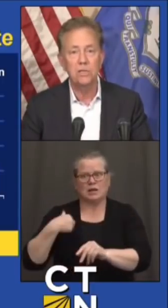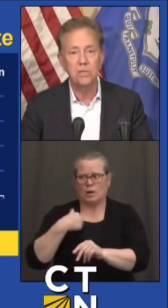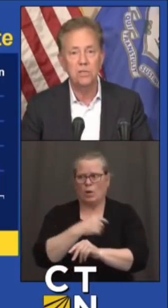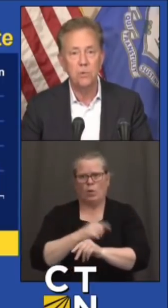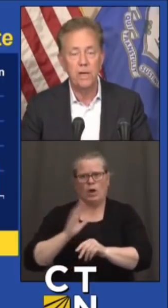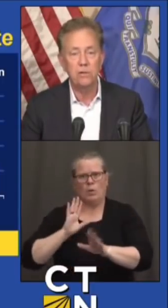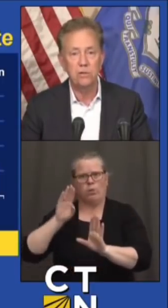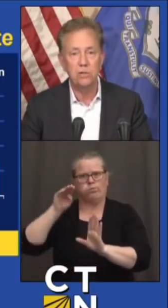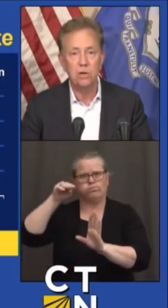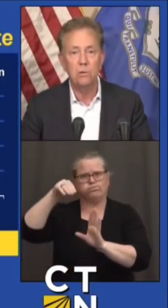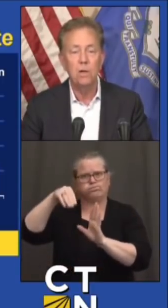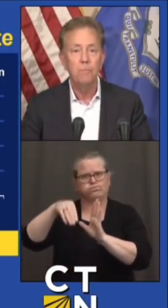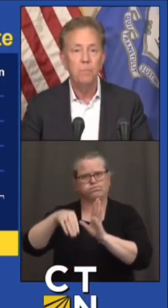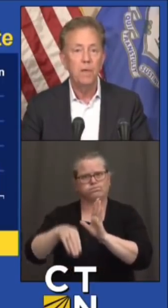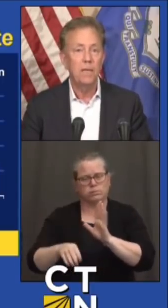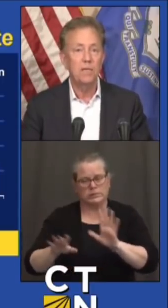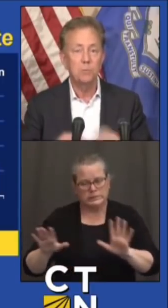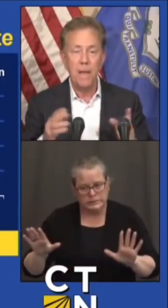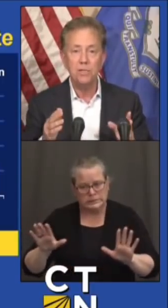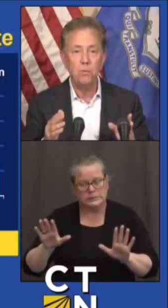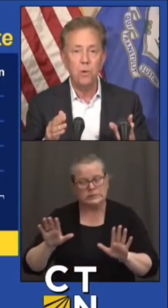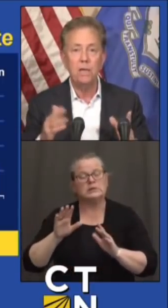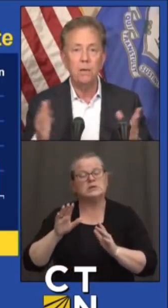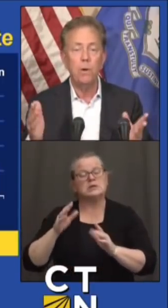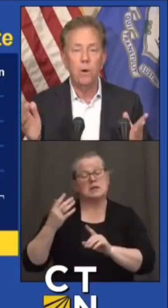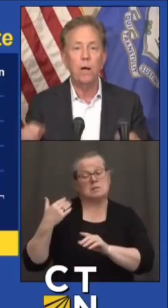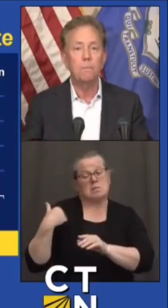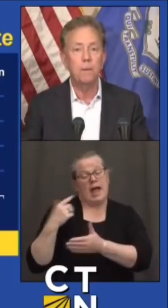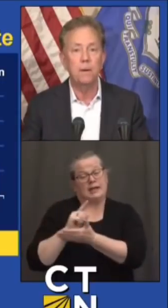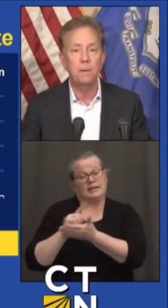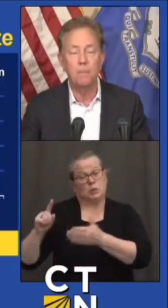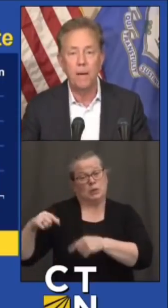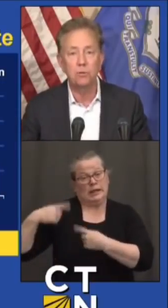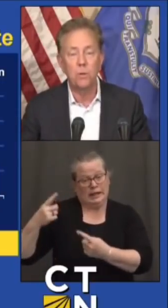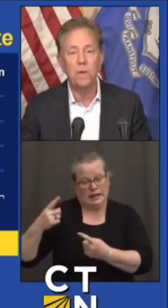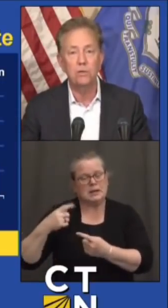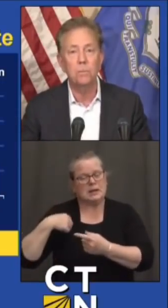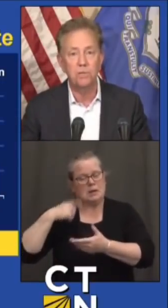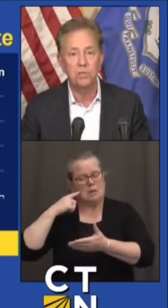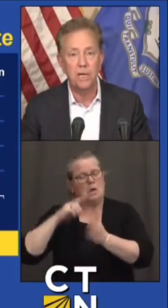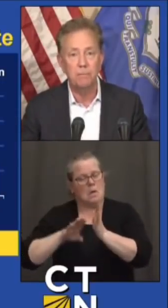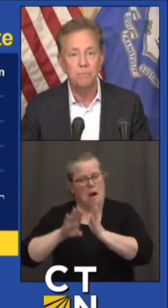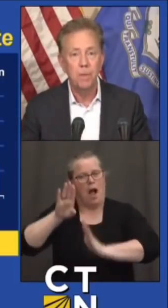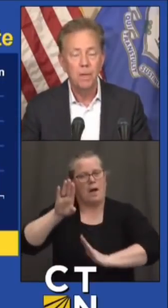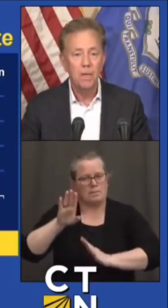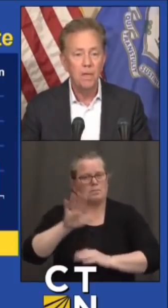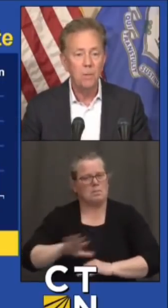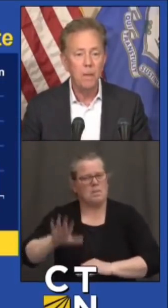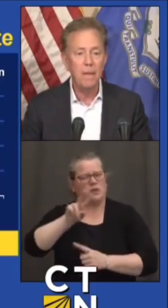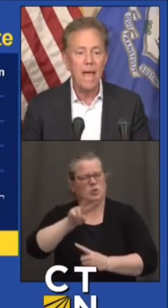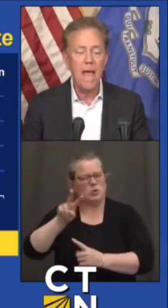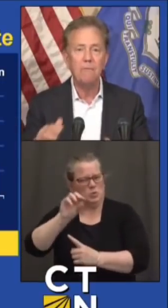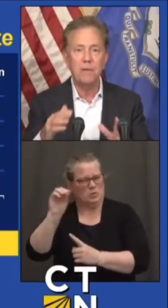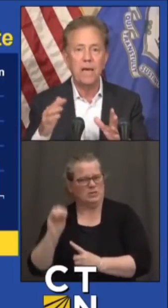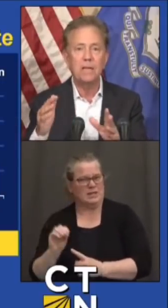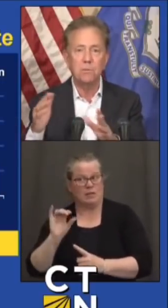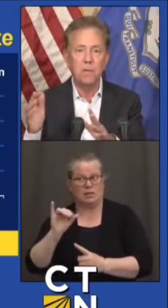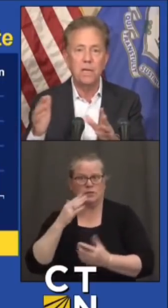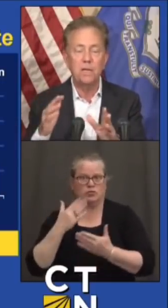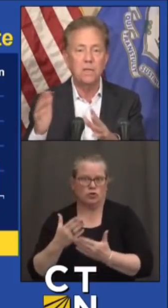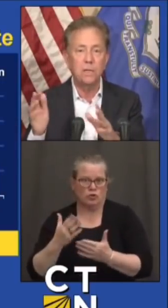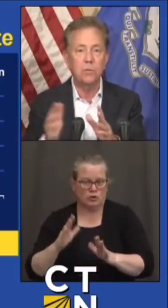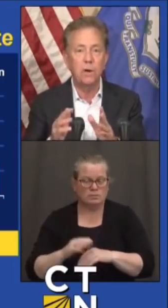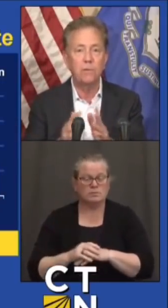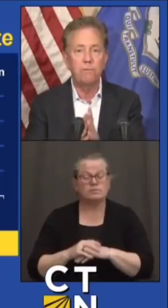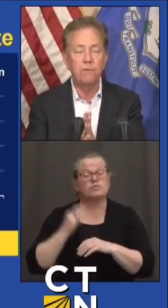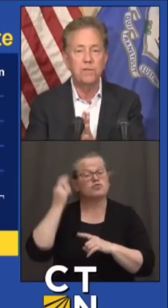last 6 weeks or so. And this past week, we went up about 22%. You know, maybe half of that is